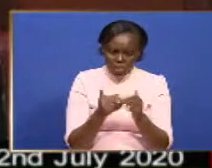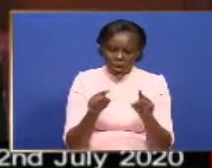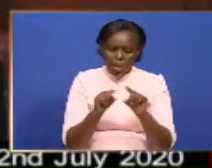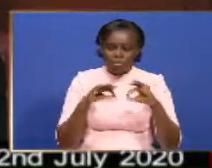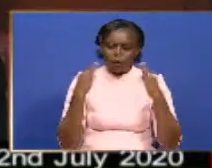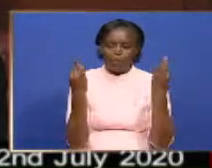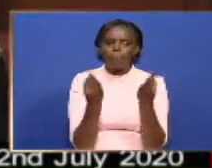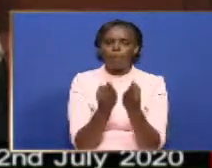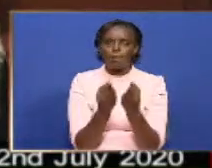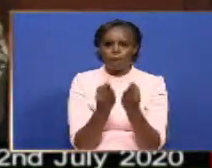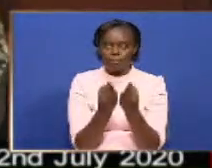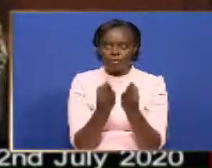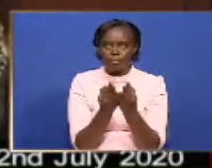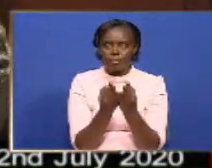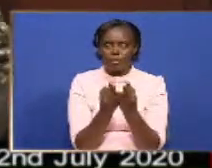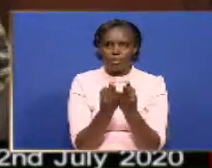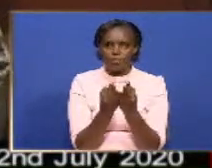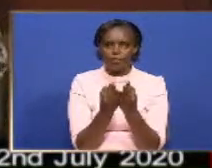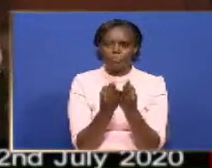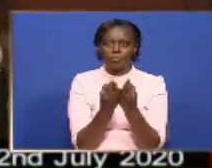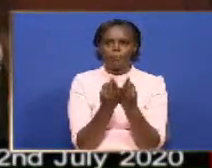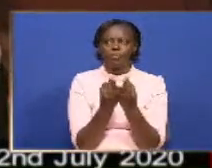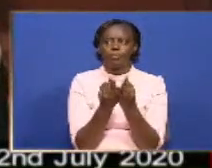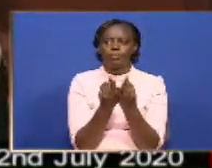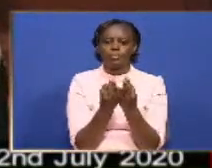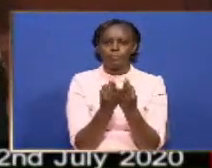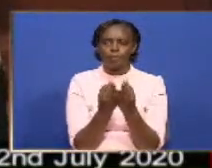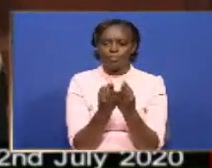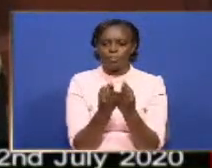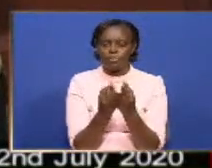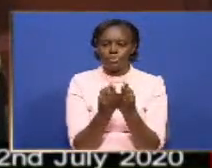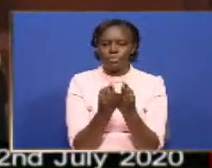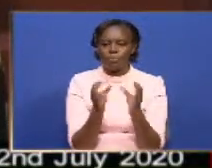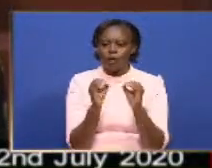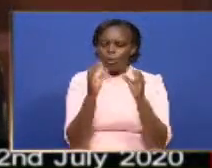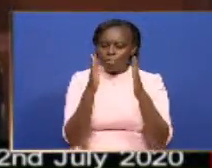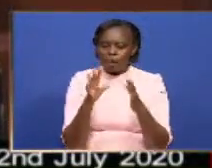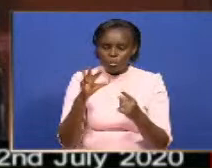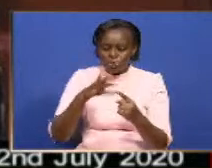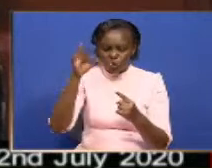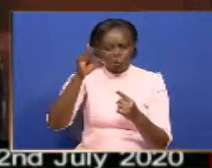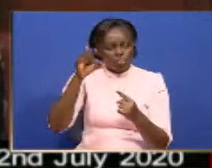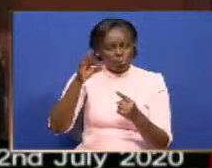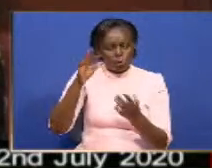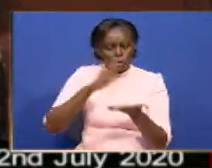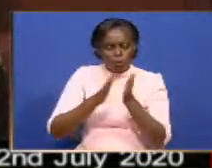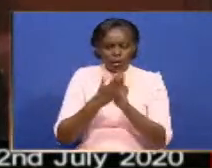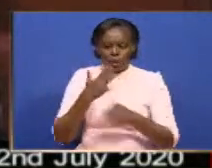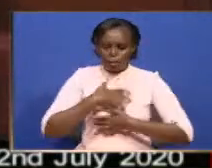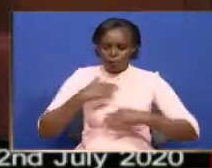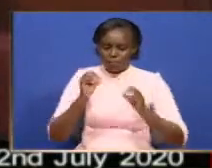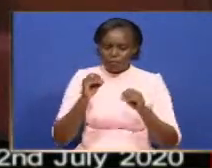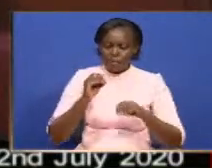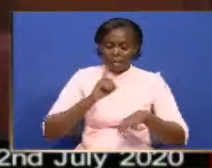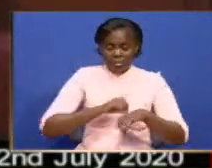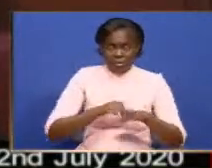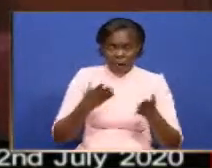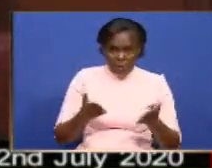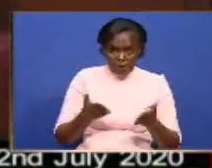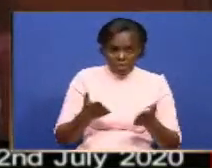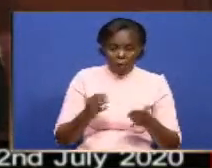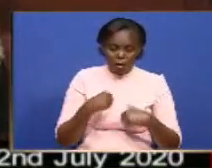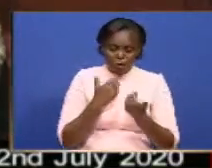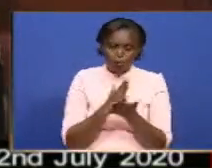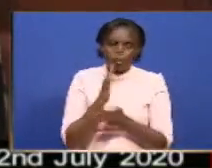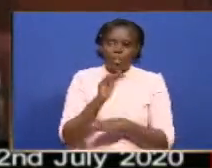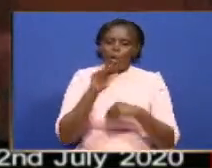family. And as when I was starting, I said no one chooses to be a refugee. So it's high time we ensure